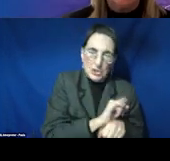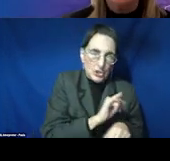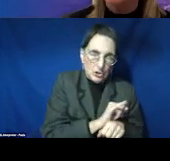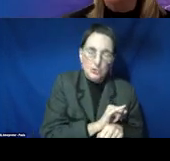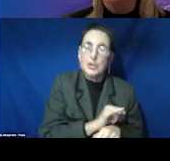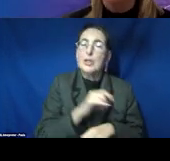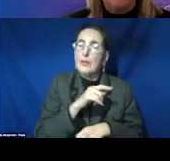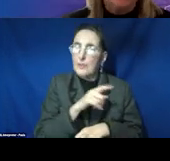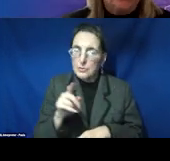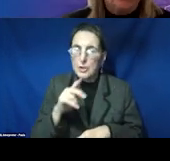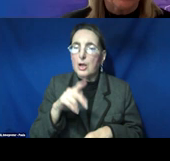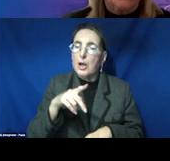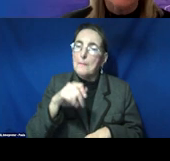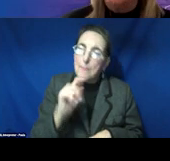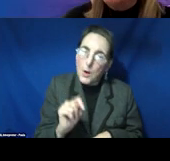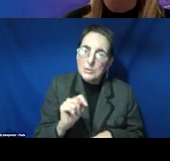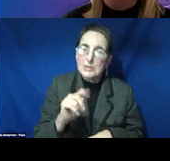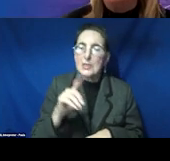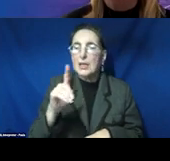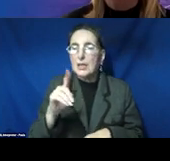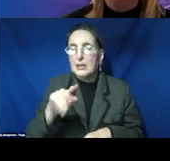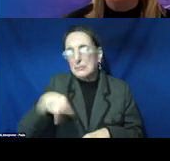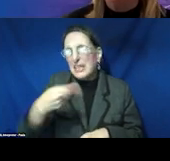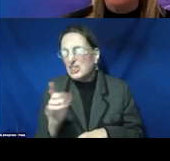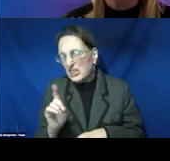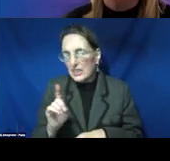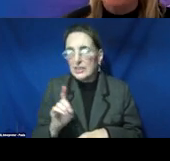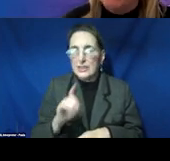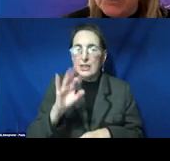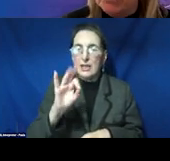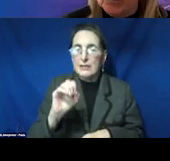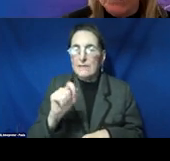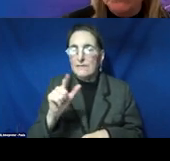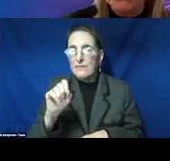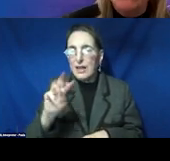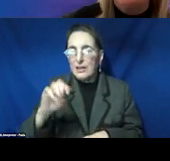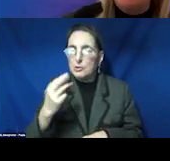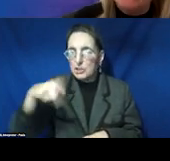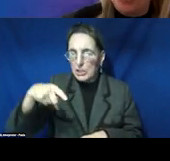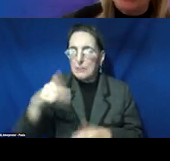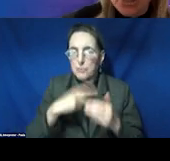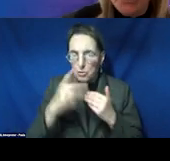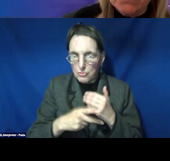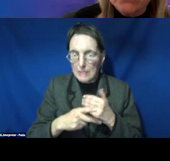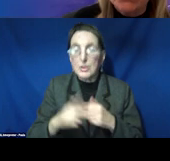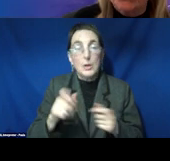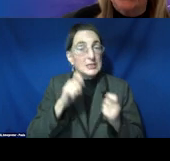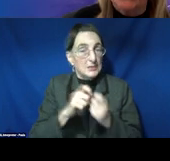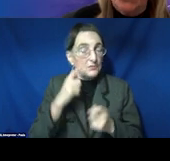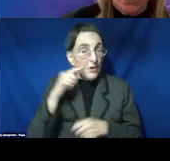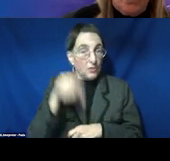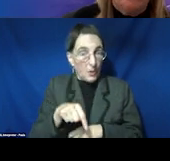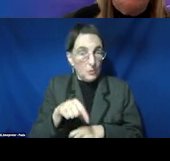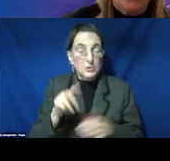are our postdoctoral fellowship programs. And we wanted to specify that for these purposes, they are not